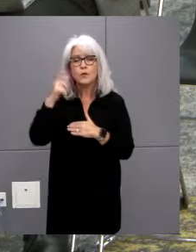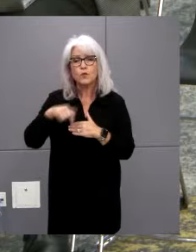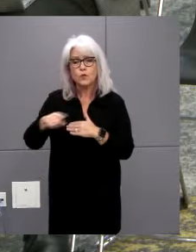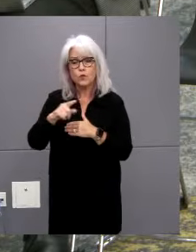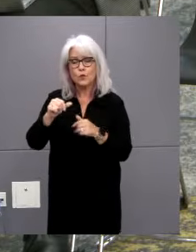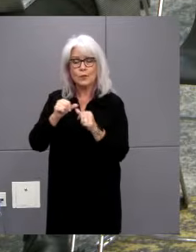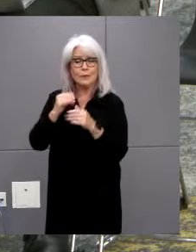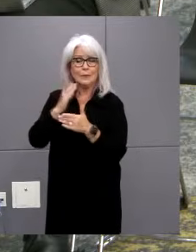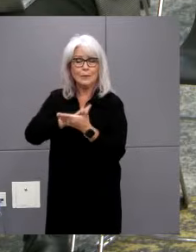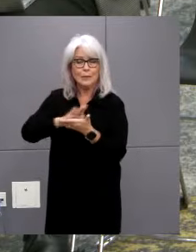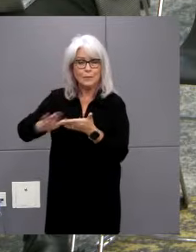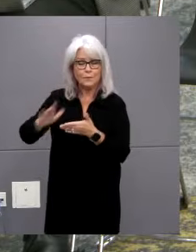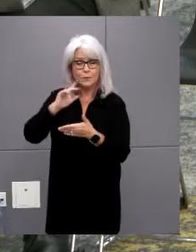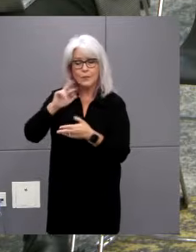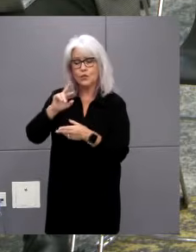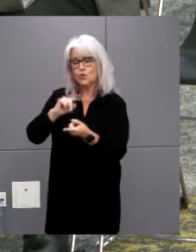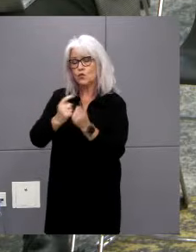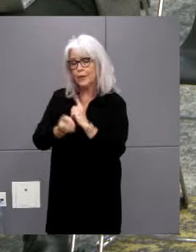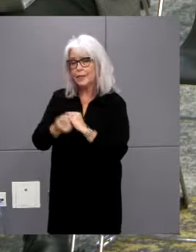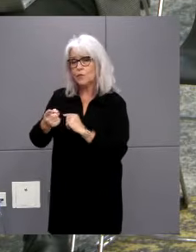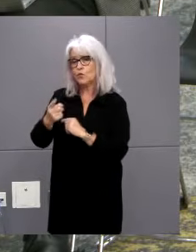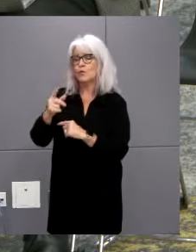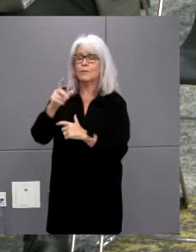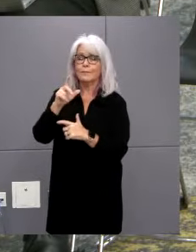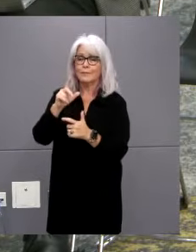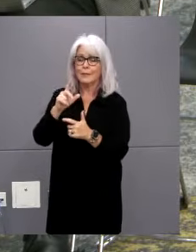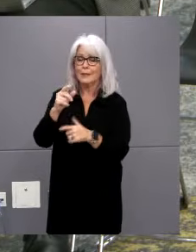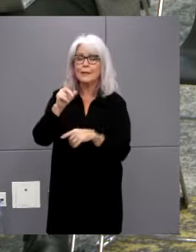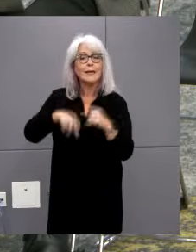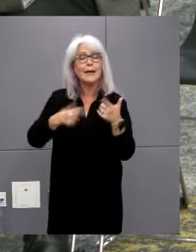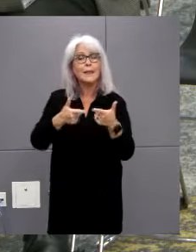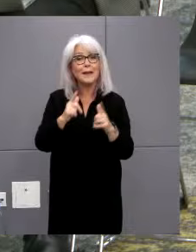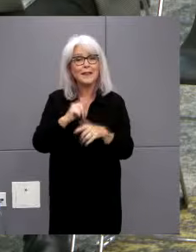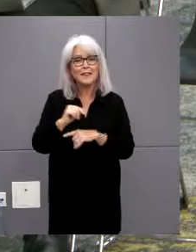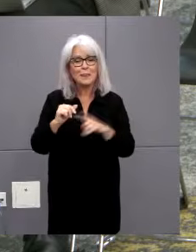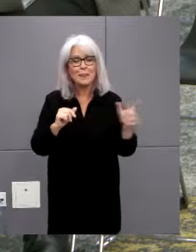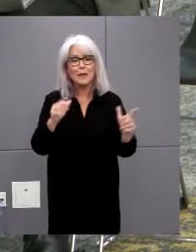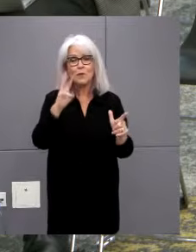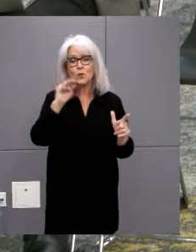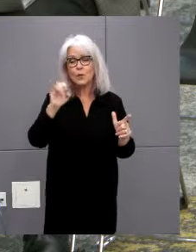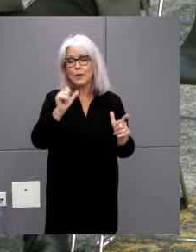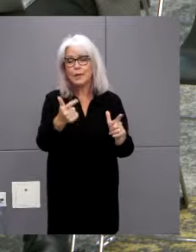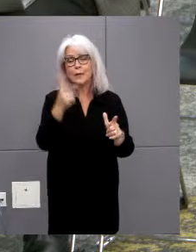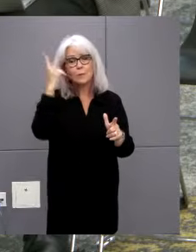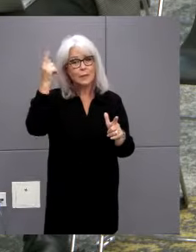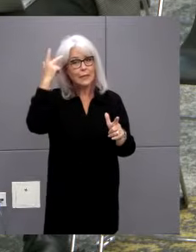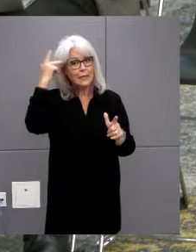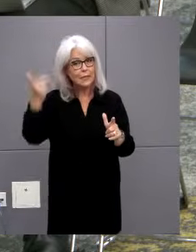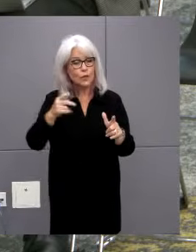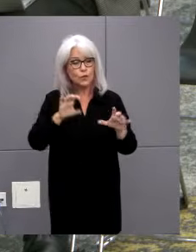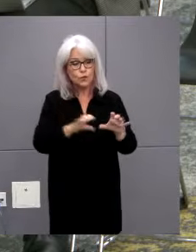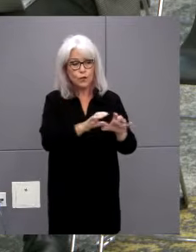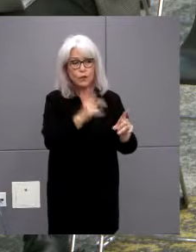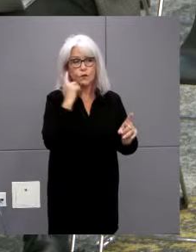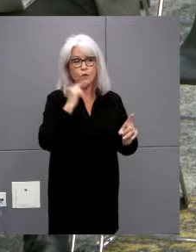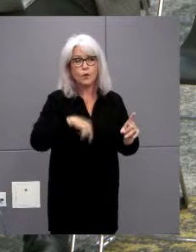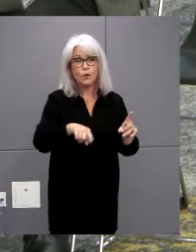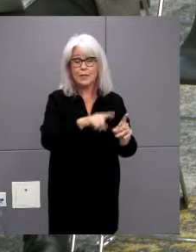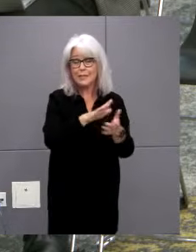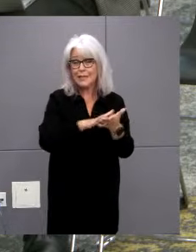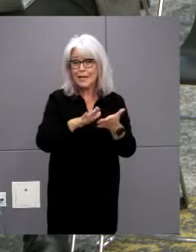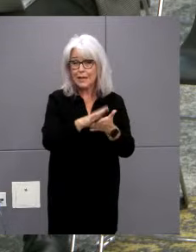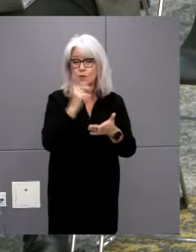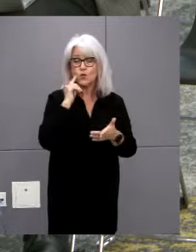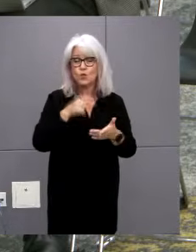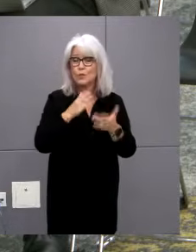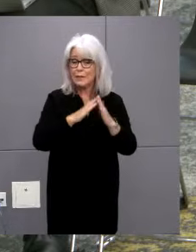or faith. We cannot allow left-wing political agendas to slowly change the foundation of this college or silence people